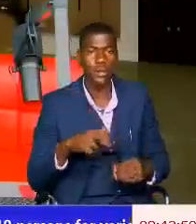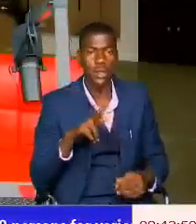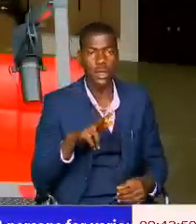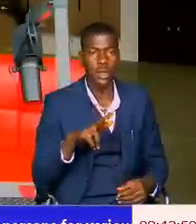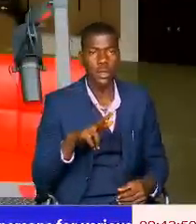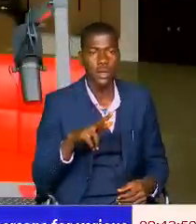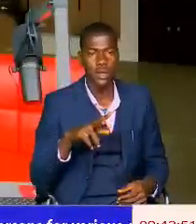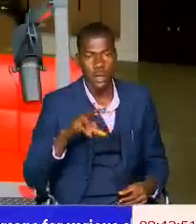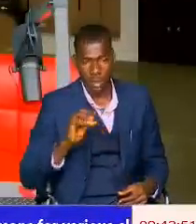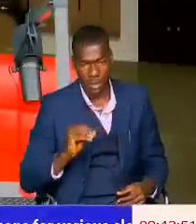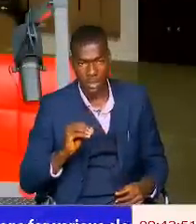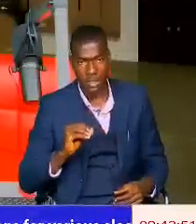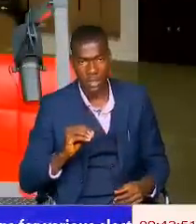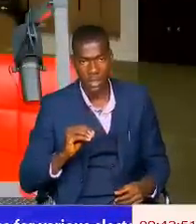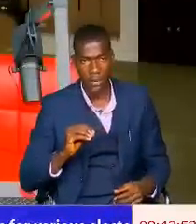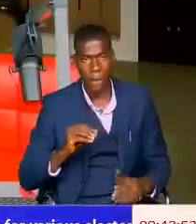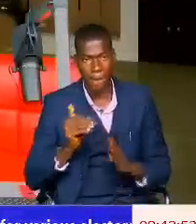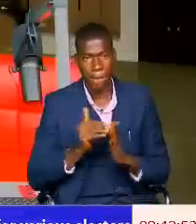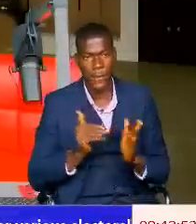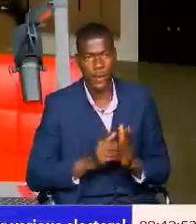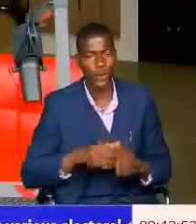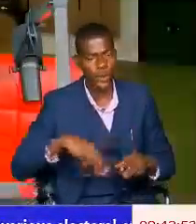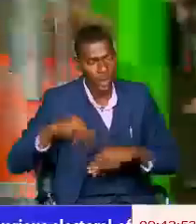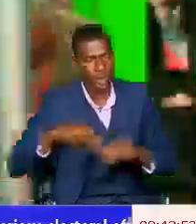sell, we share profit. Good idea, yes?